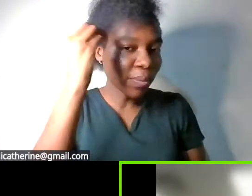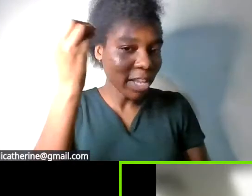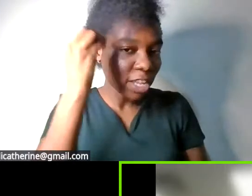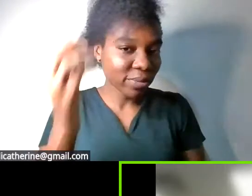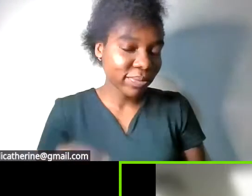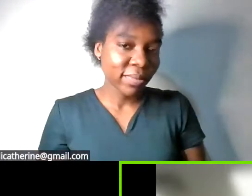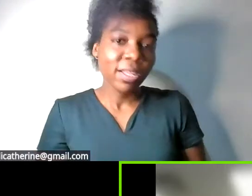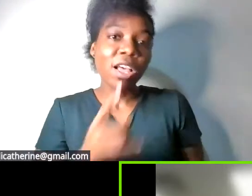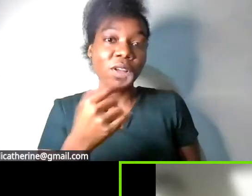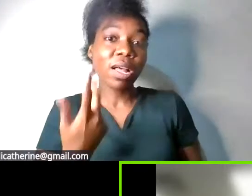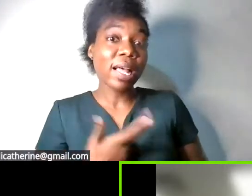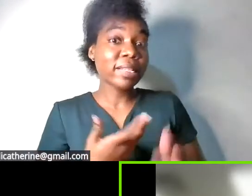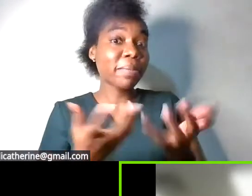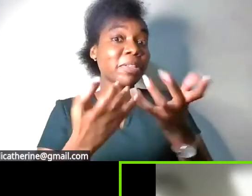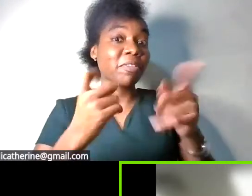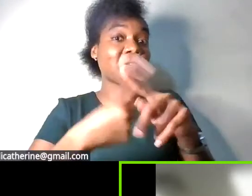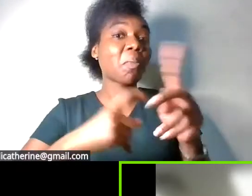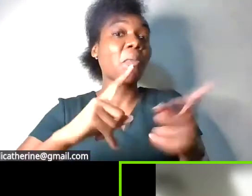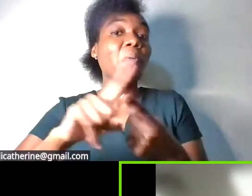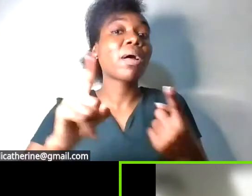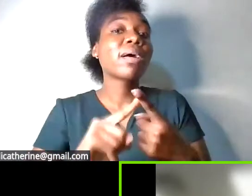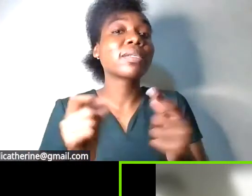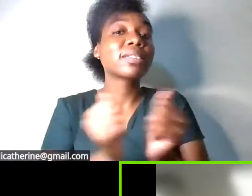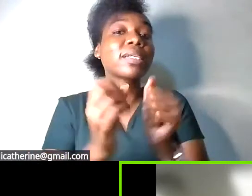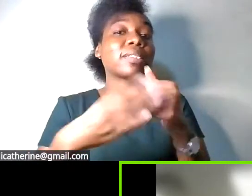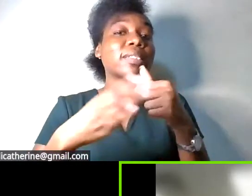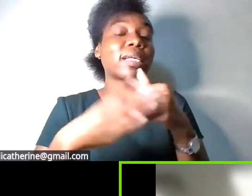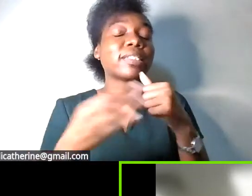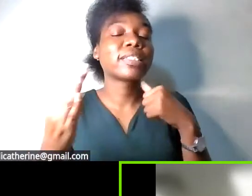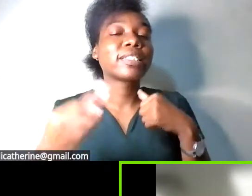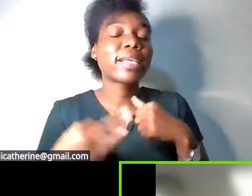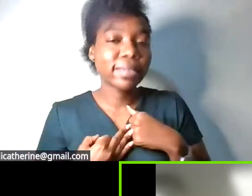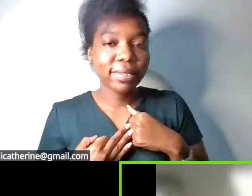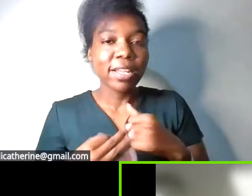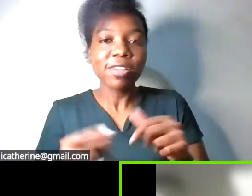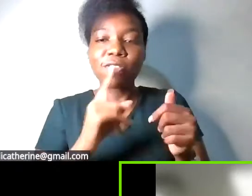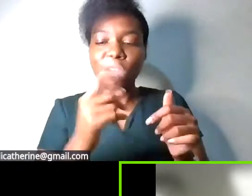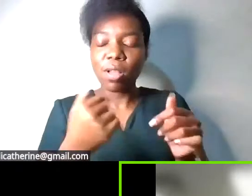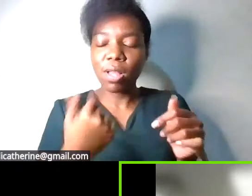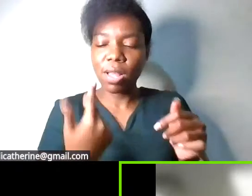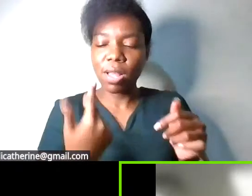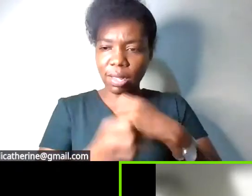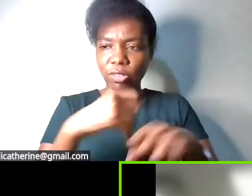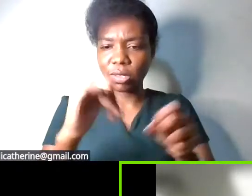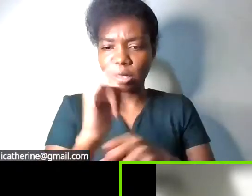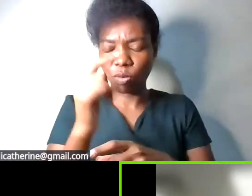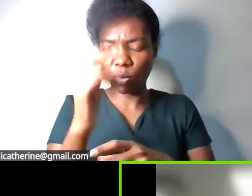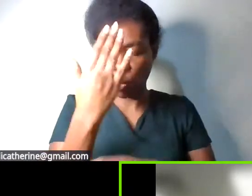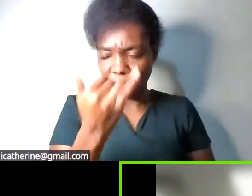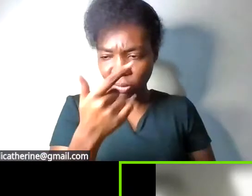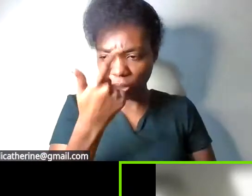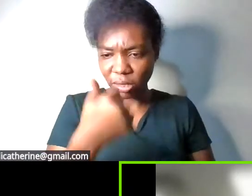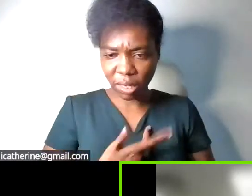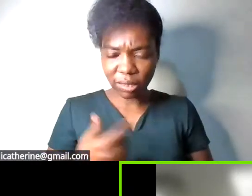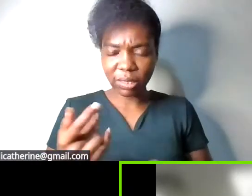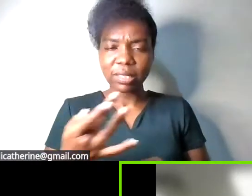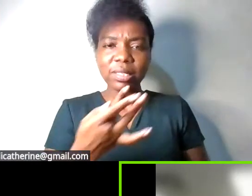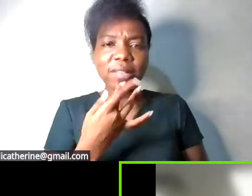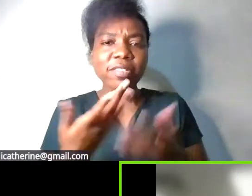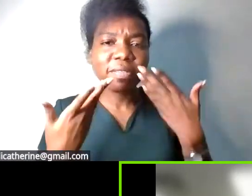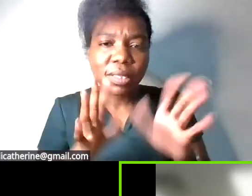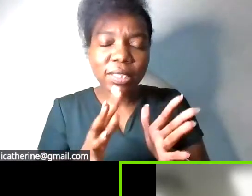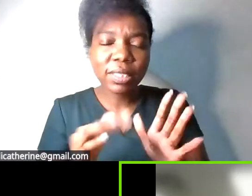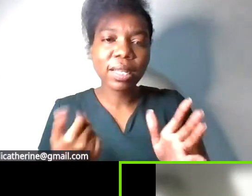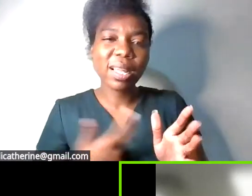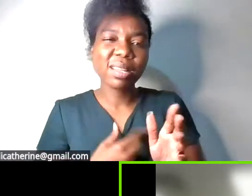since 1998. And again, a lot of the things you're hearing is because we've tested and, we've tried and tested and perfected this formula